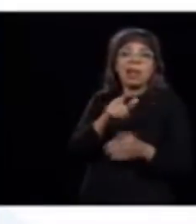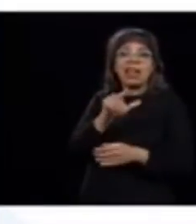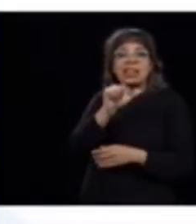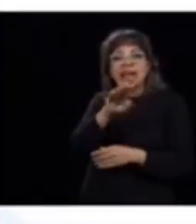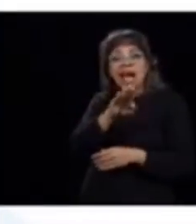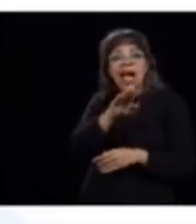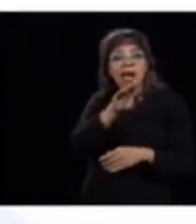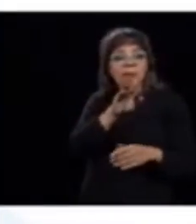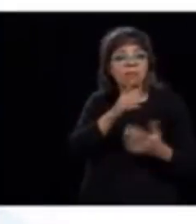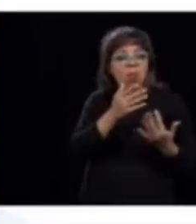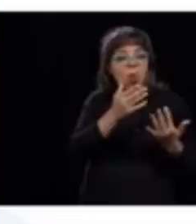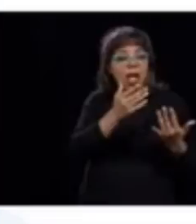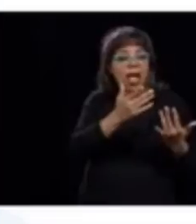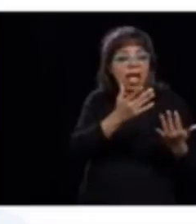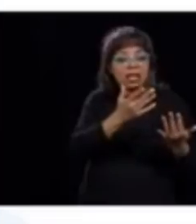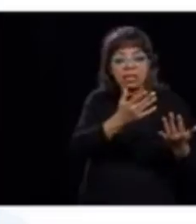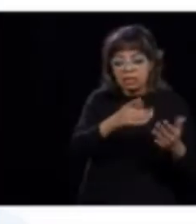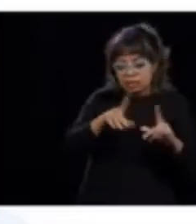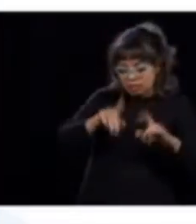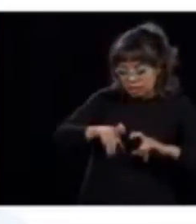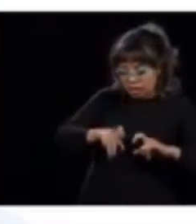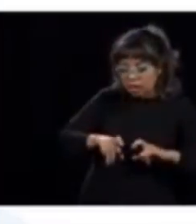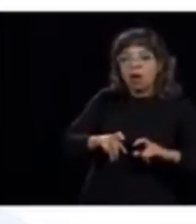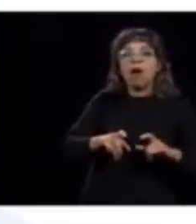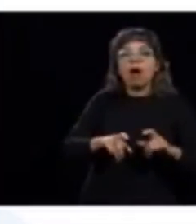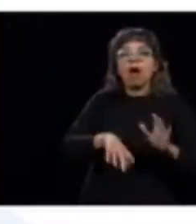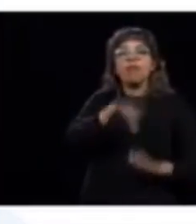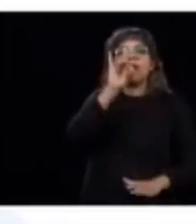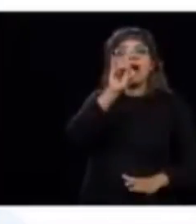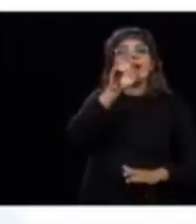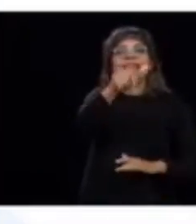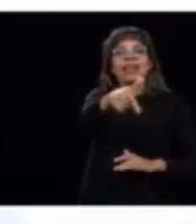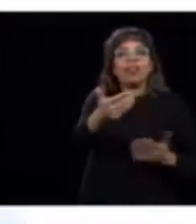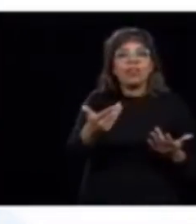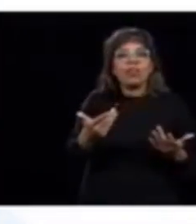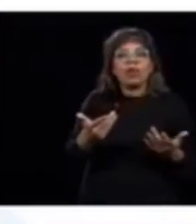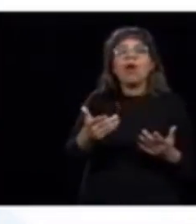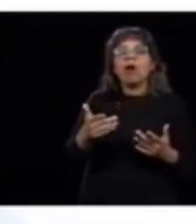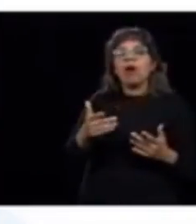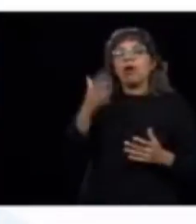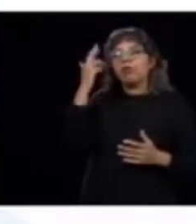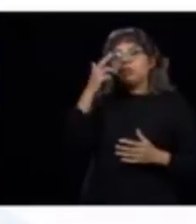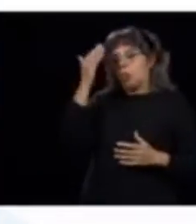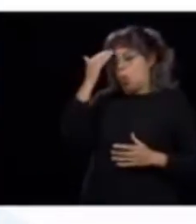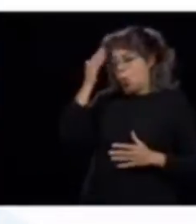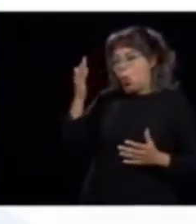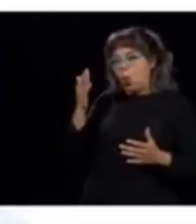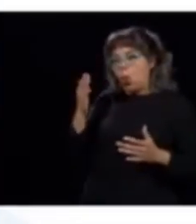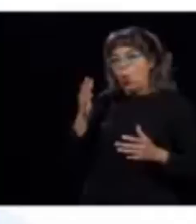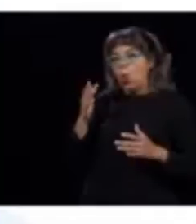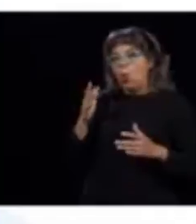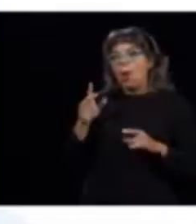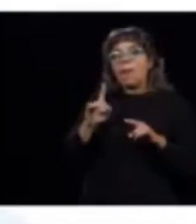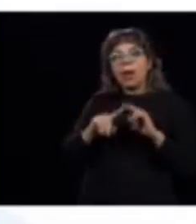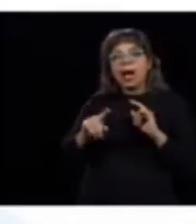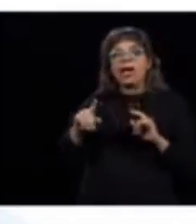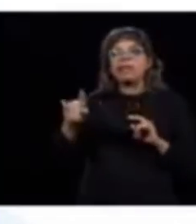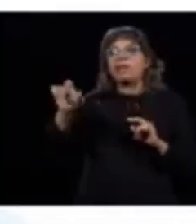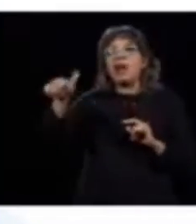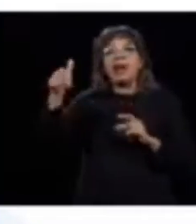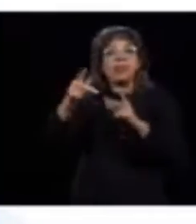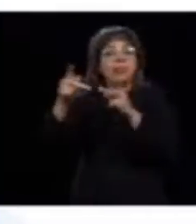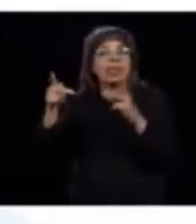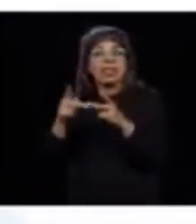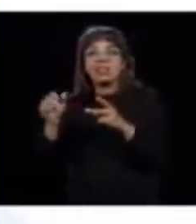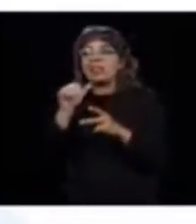that case. And we have this specific situation of what is considered probable elsewhere. Here it's confirmed. It's like if